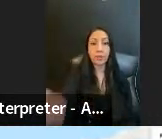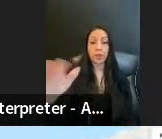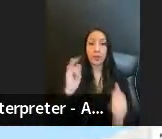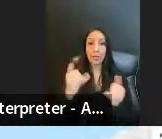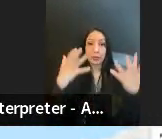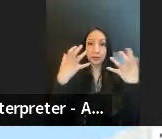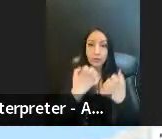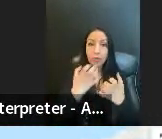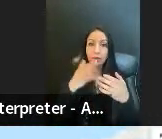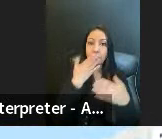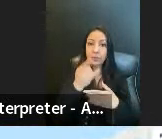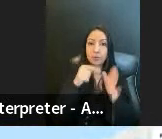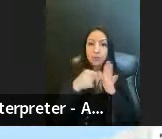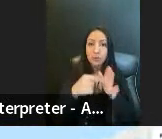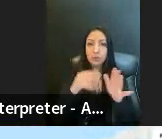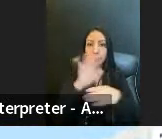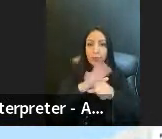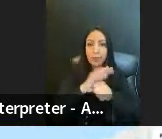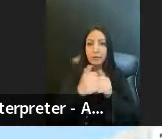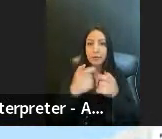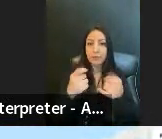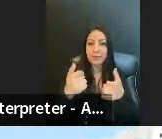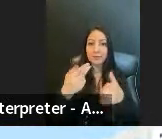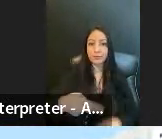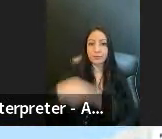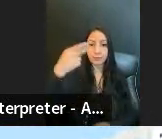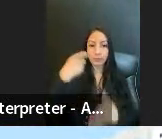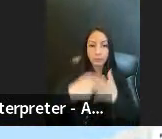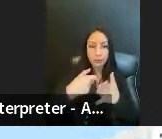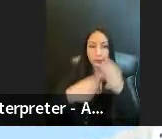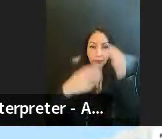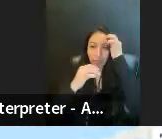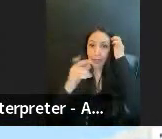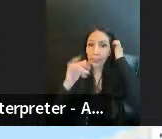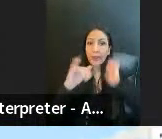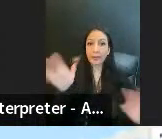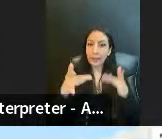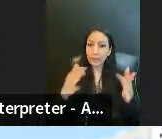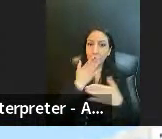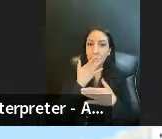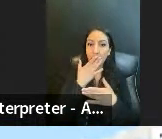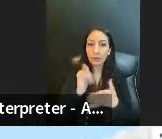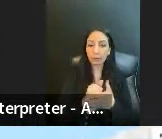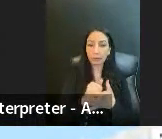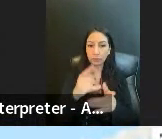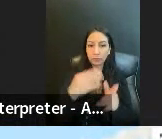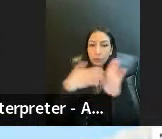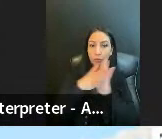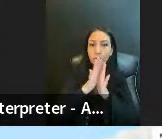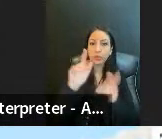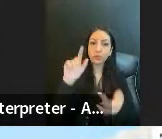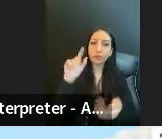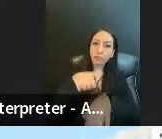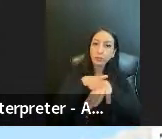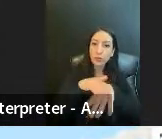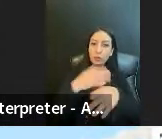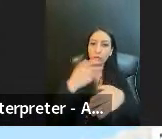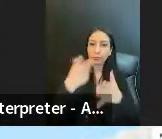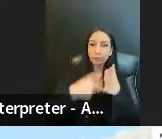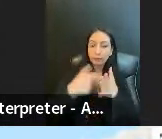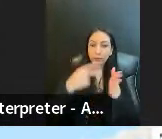shows areas with faster price increases. The lighter color reflects slower price